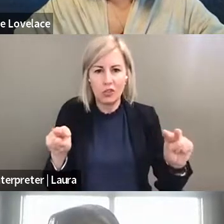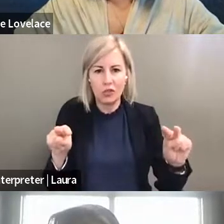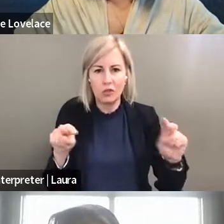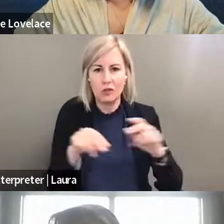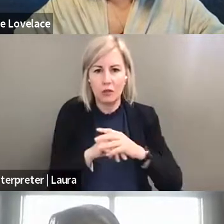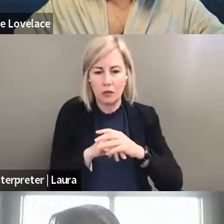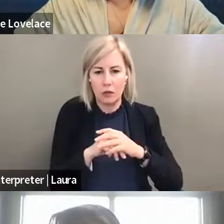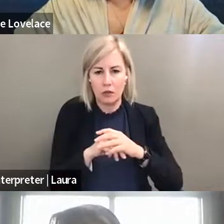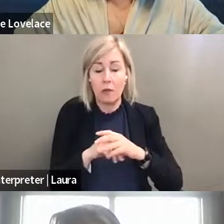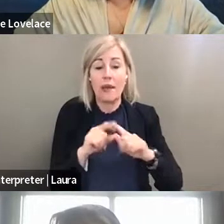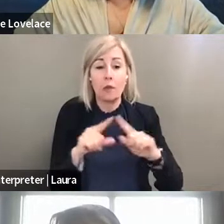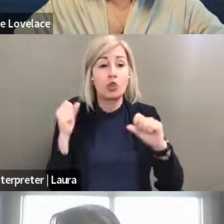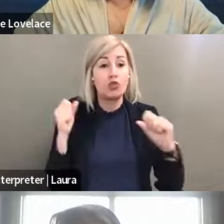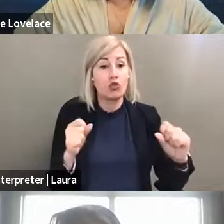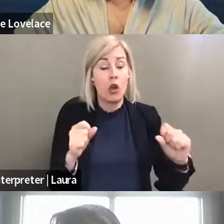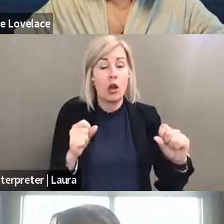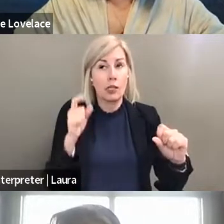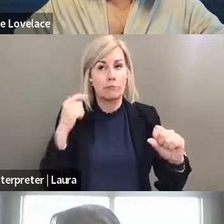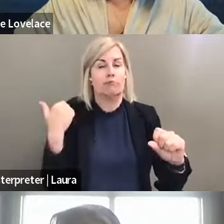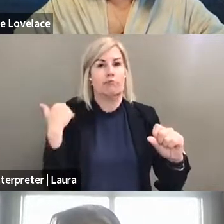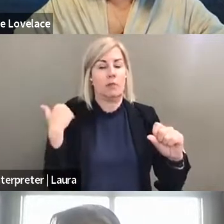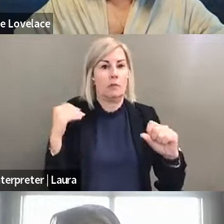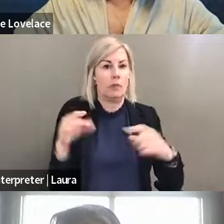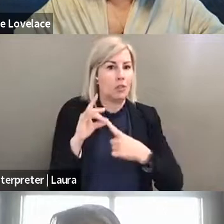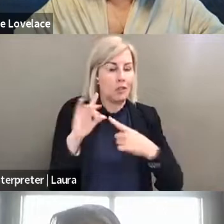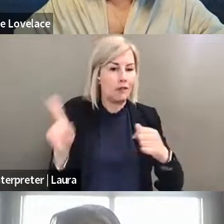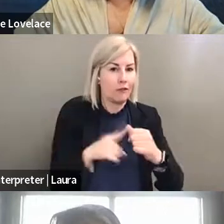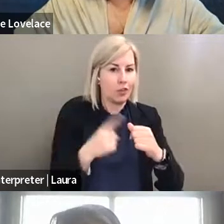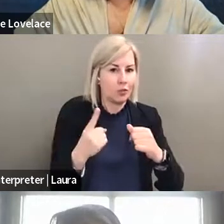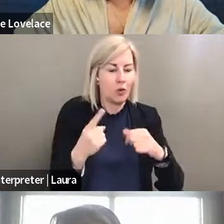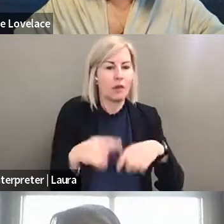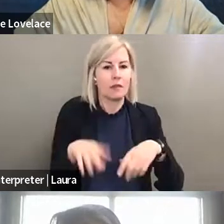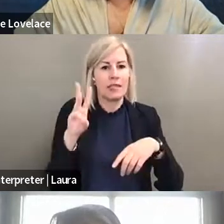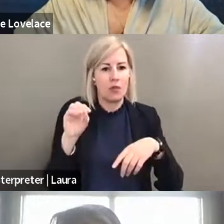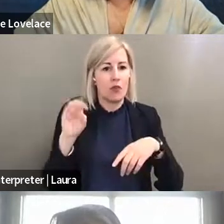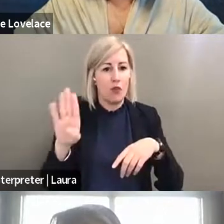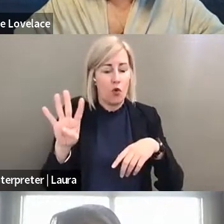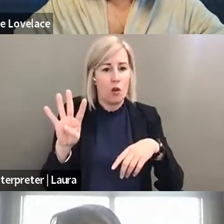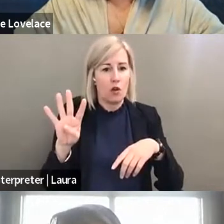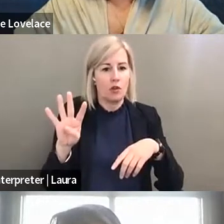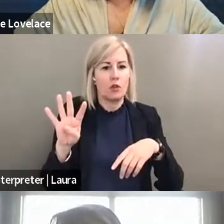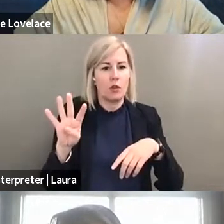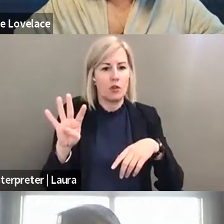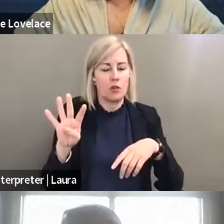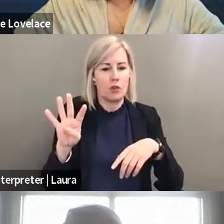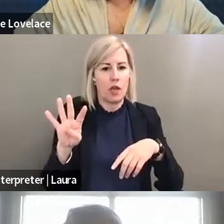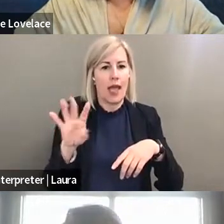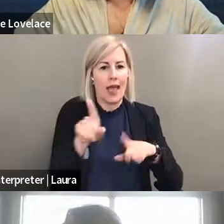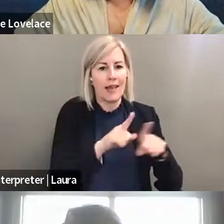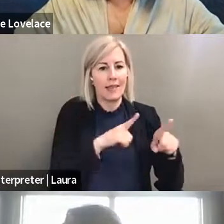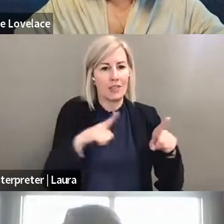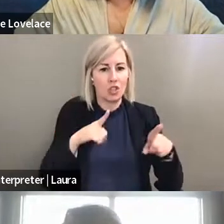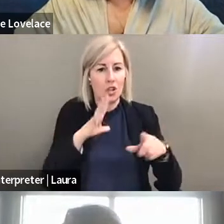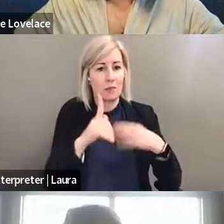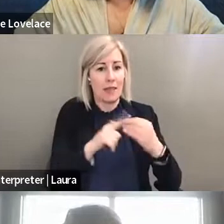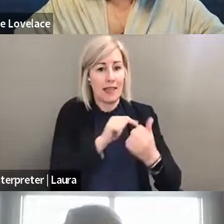a strong reminder this year, especially that first one, House File 604, that as the legislators talked about that getting passed,